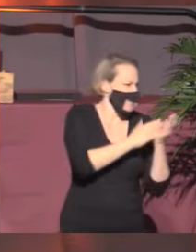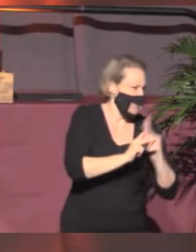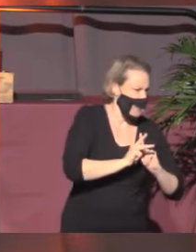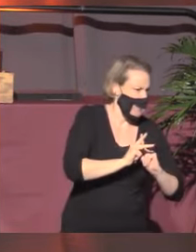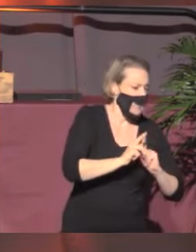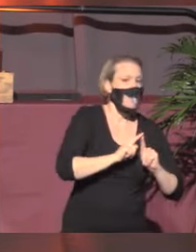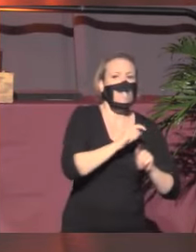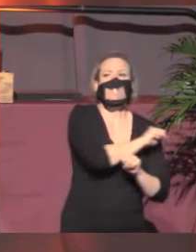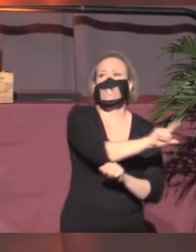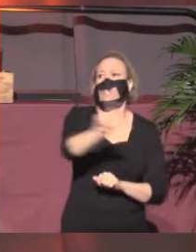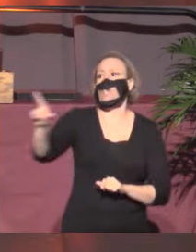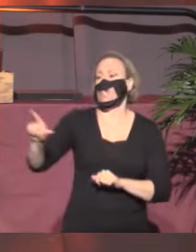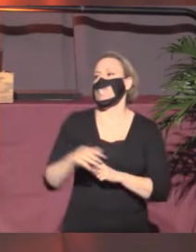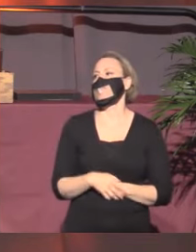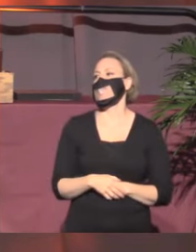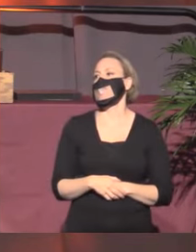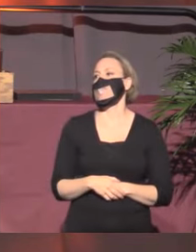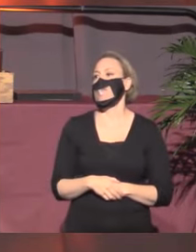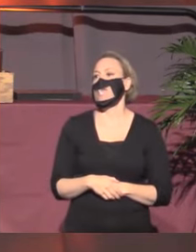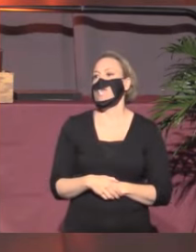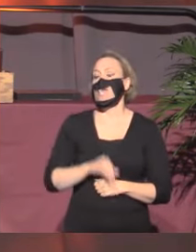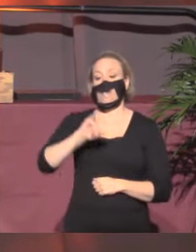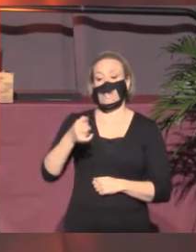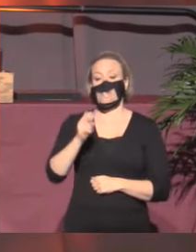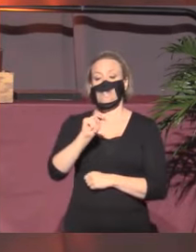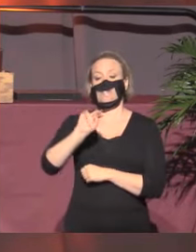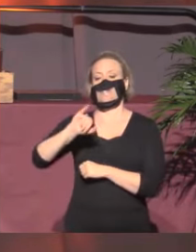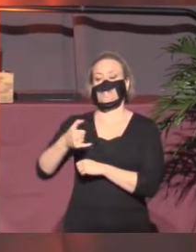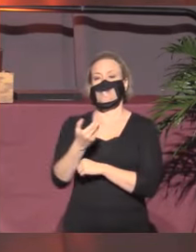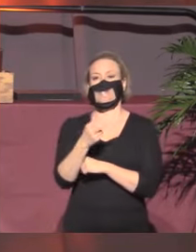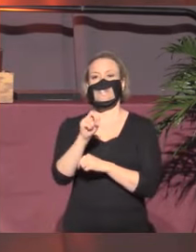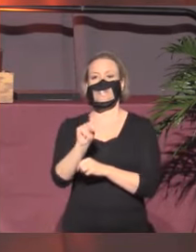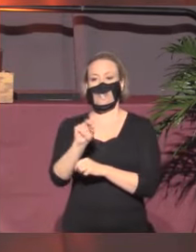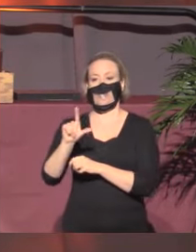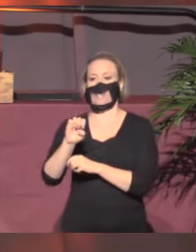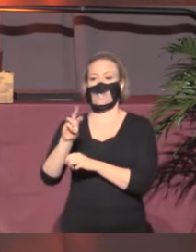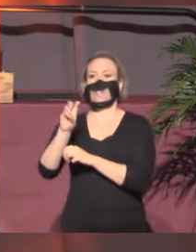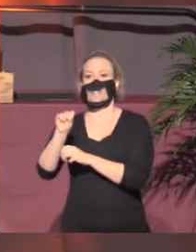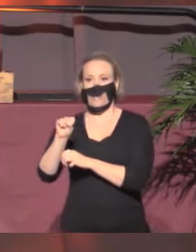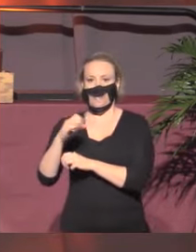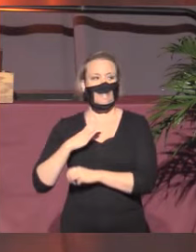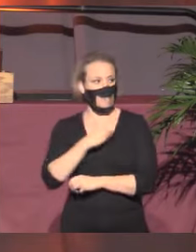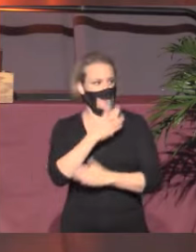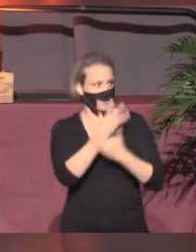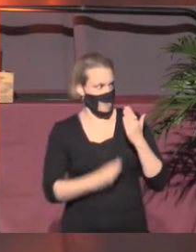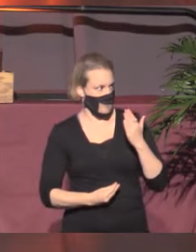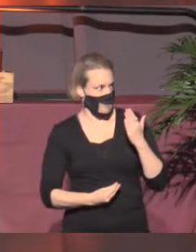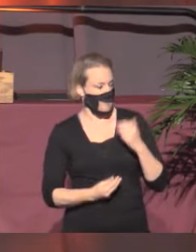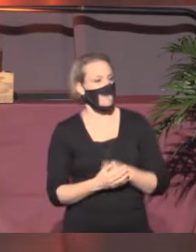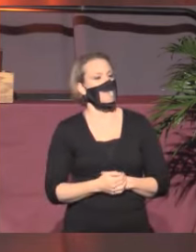eyes of the late Congressman John Lewis as he remarked upon the many social